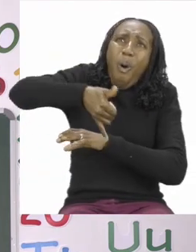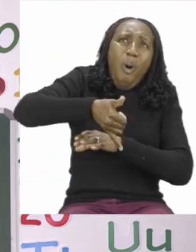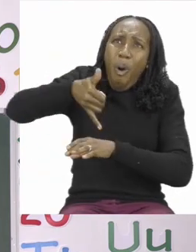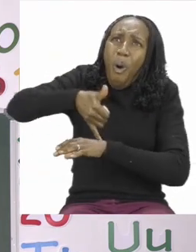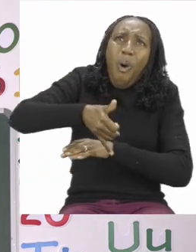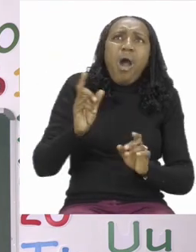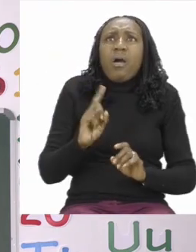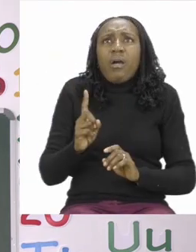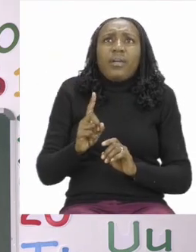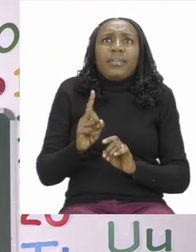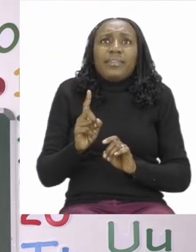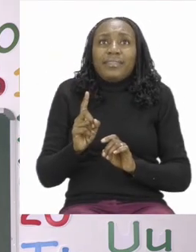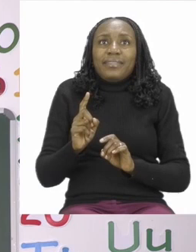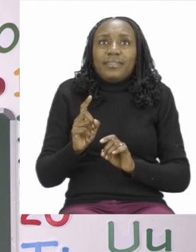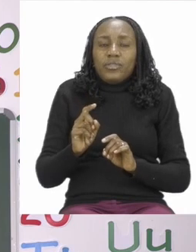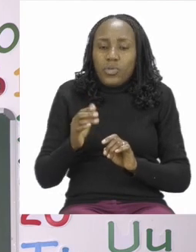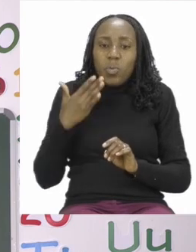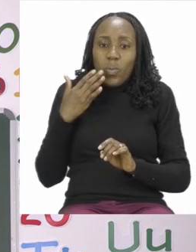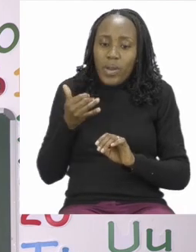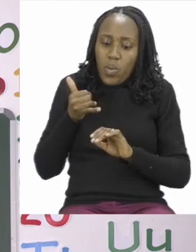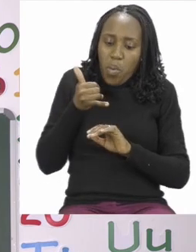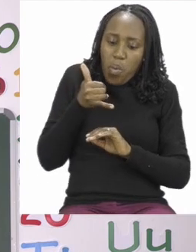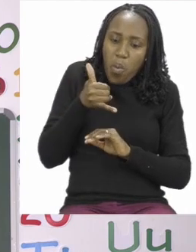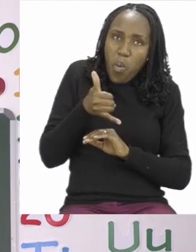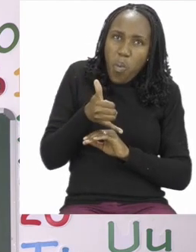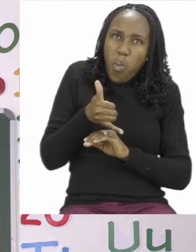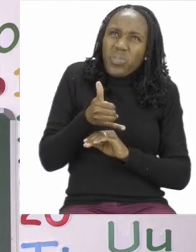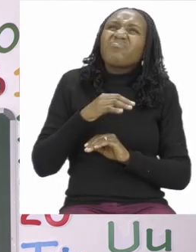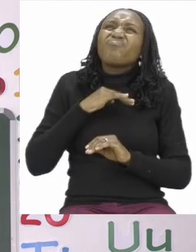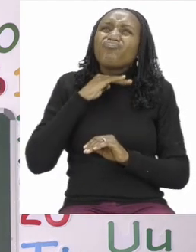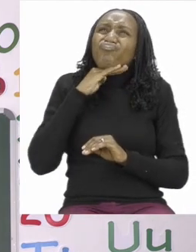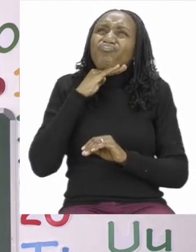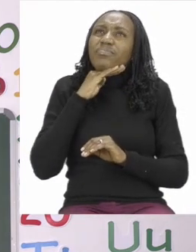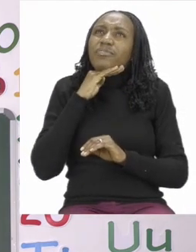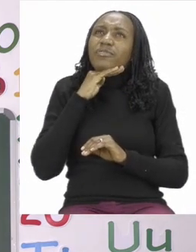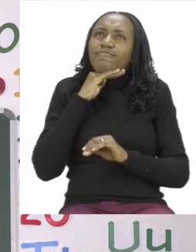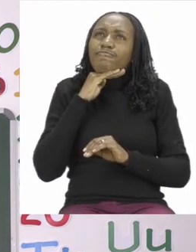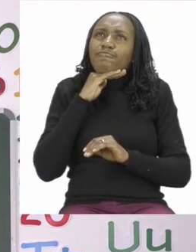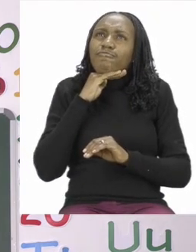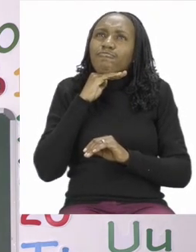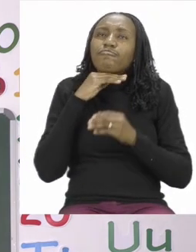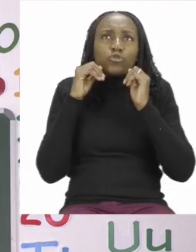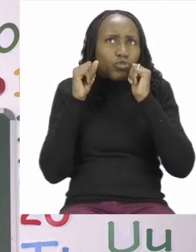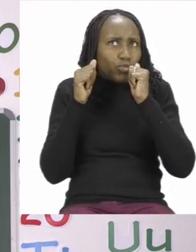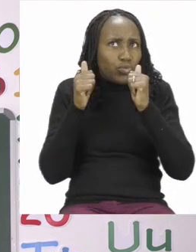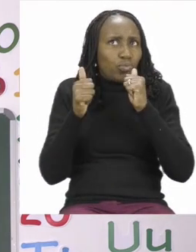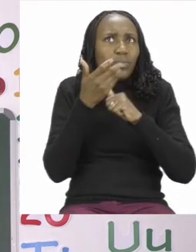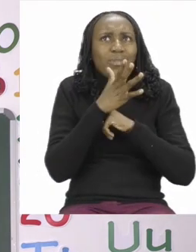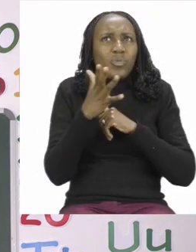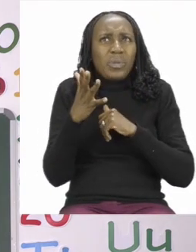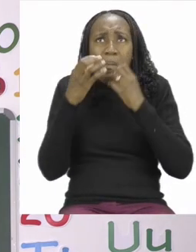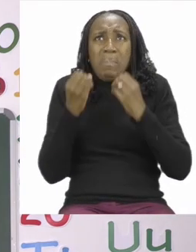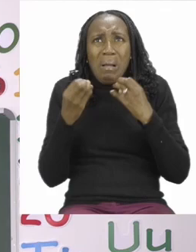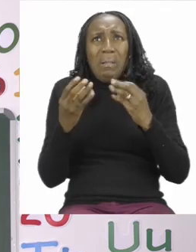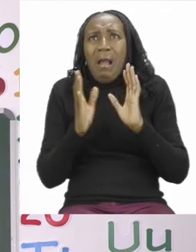make sure that every time you water a seed or a plant, you do not give it too much